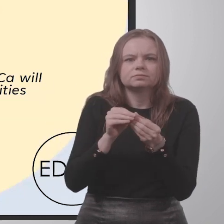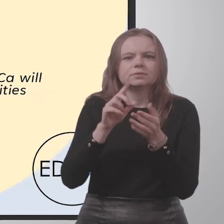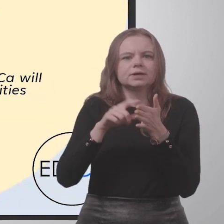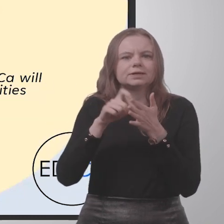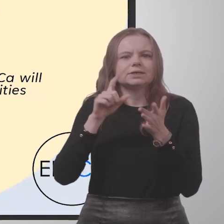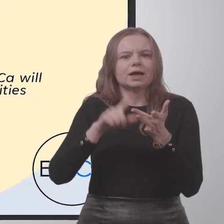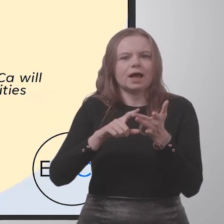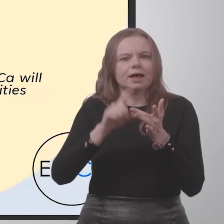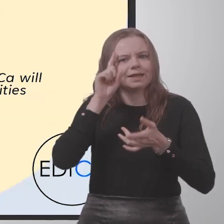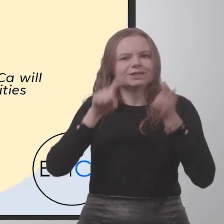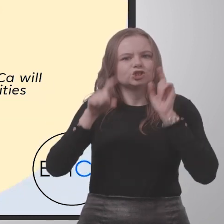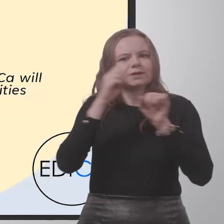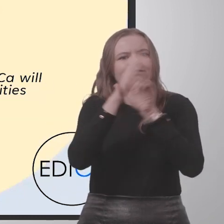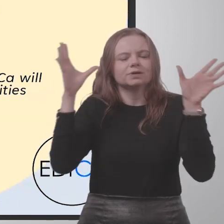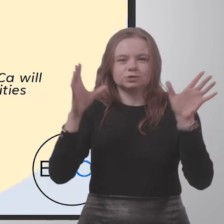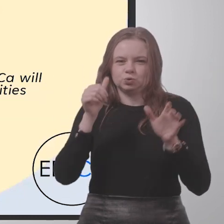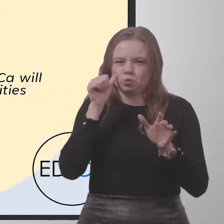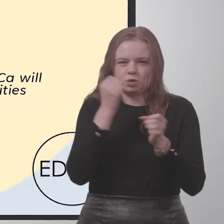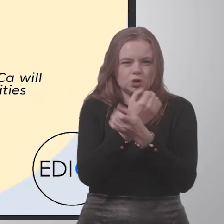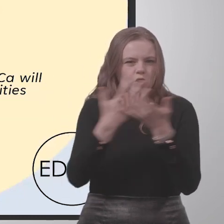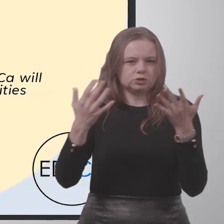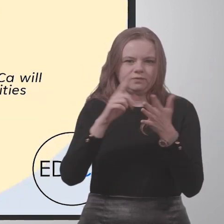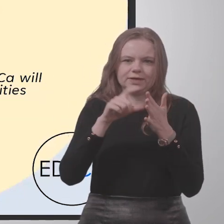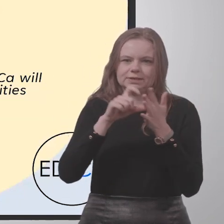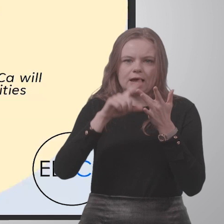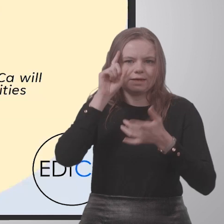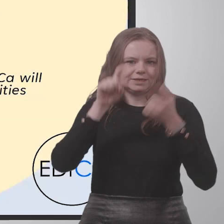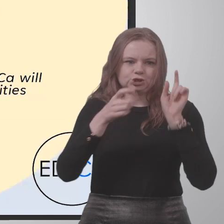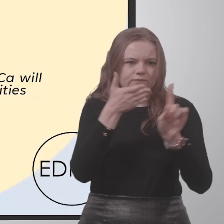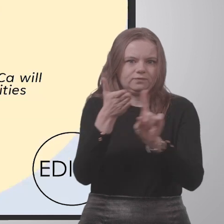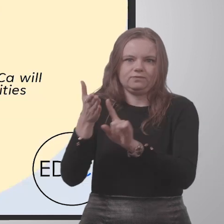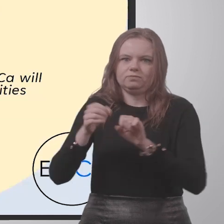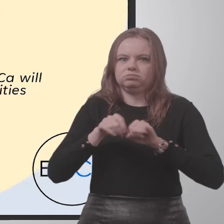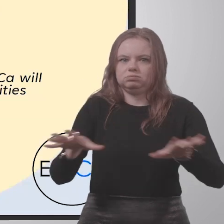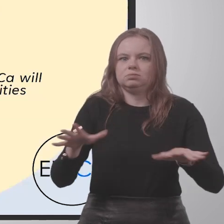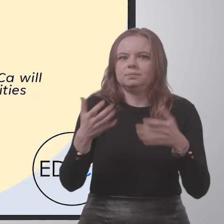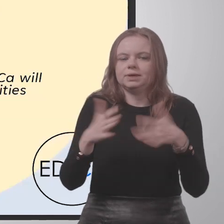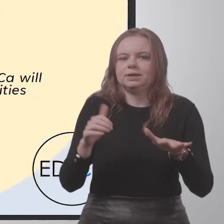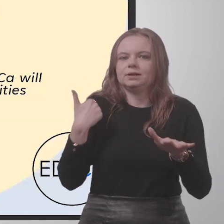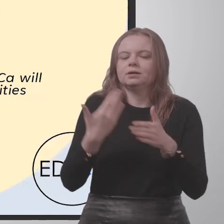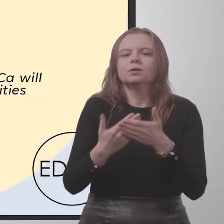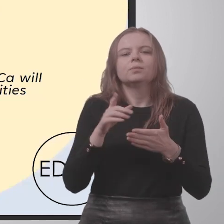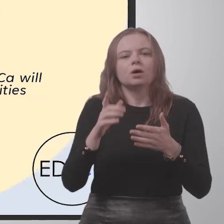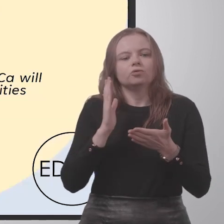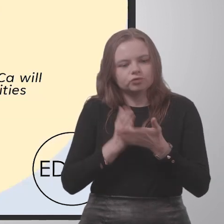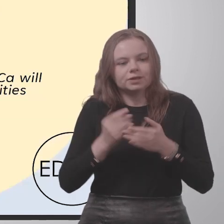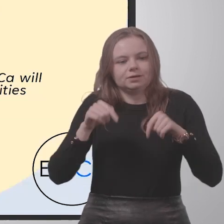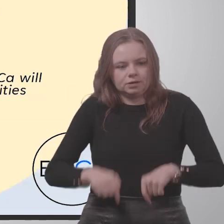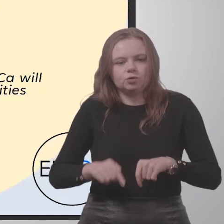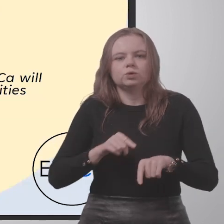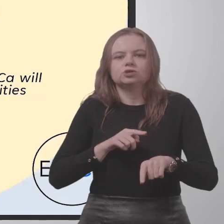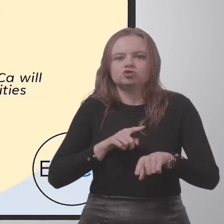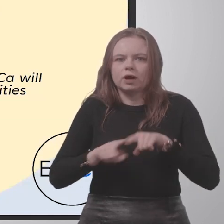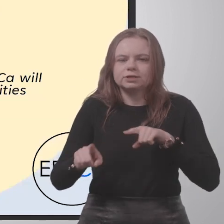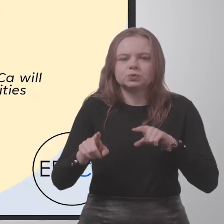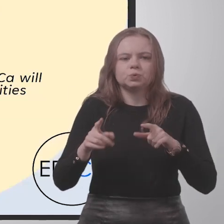EDI initiatives. So while we recognize that there are many EDI initiatives in circulation, part of what we're trying to do in EDICa is